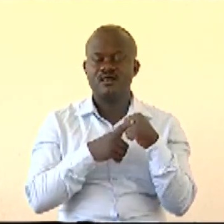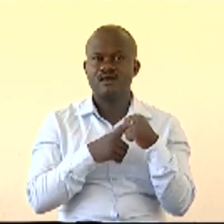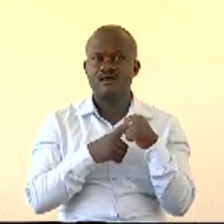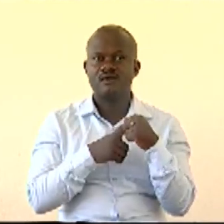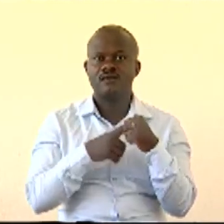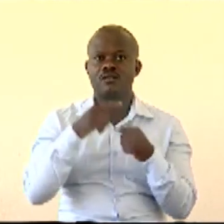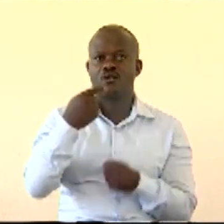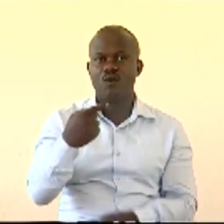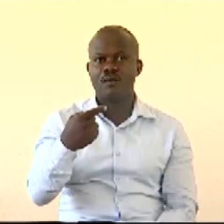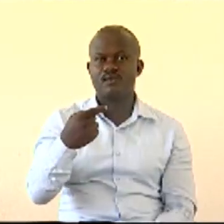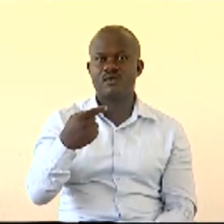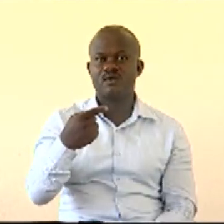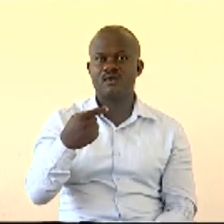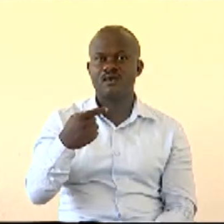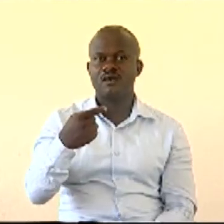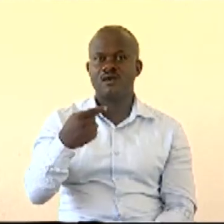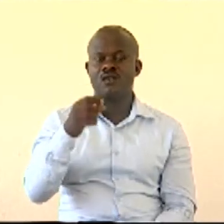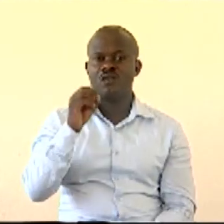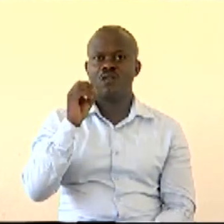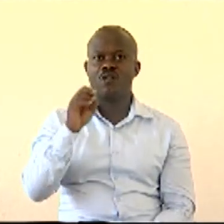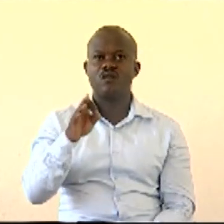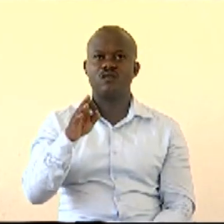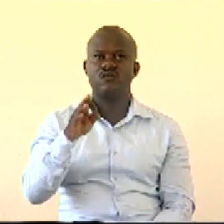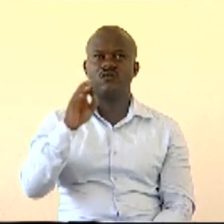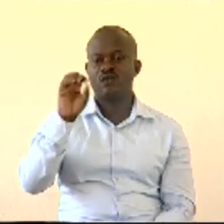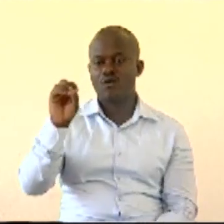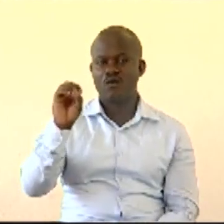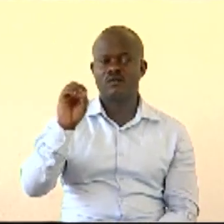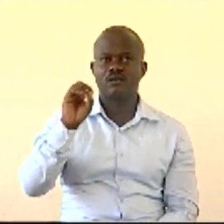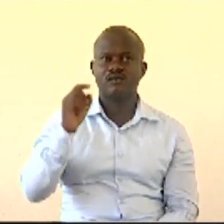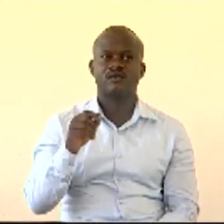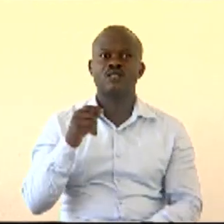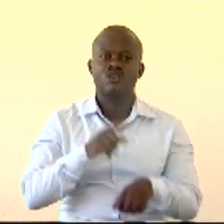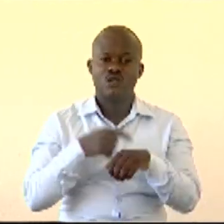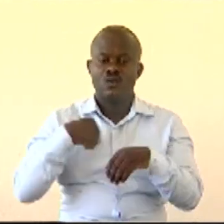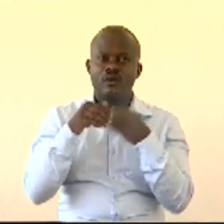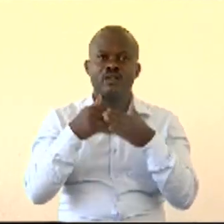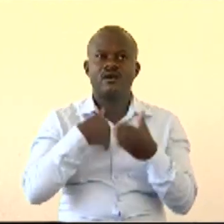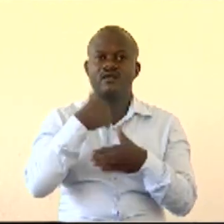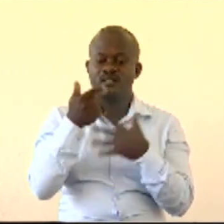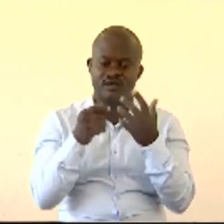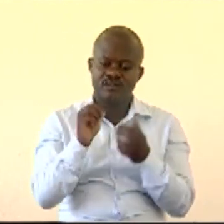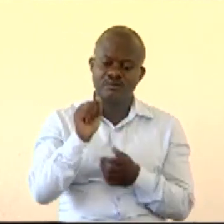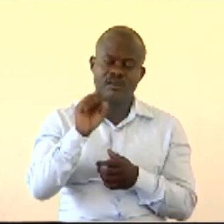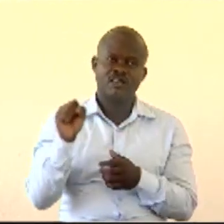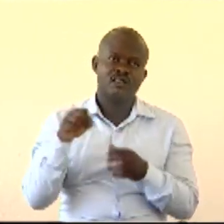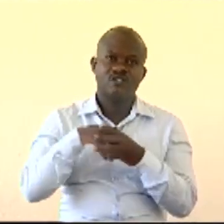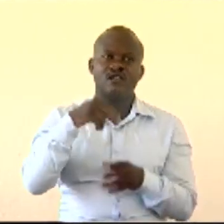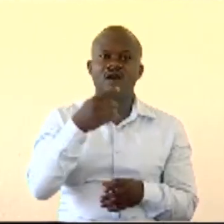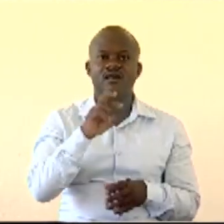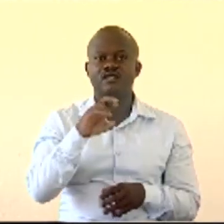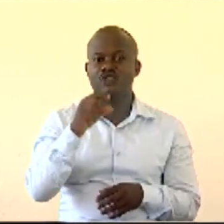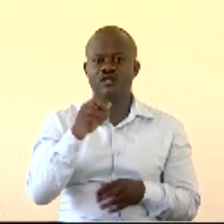1.6 grams of oxygen. So when we have this mass of hydrogen, we